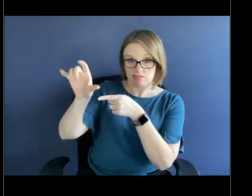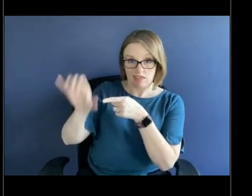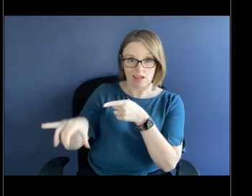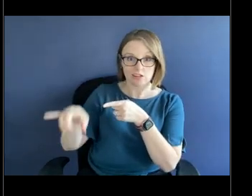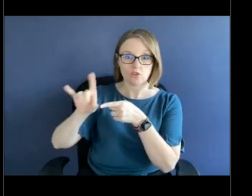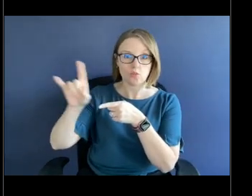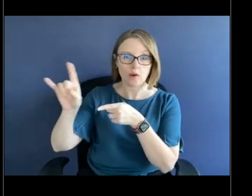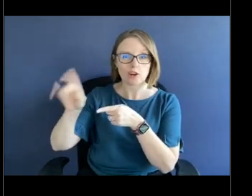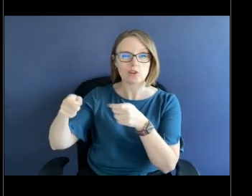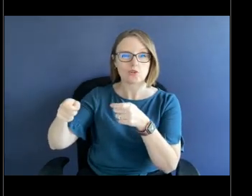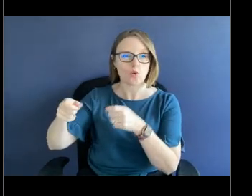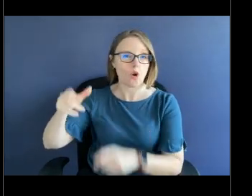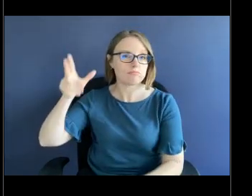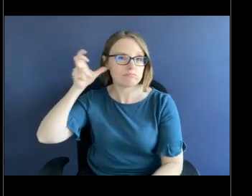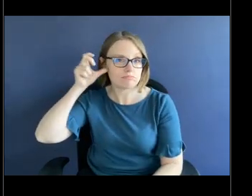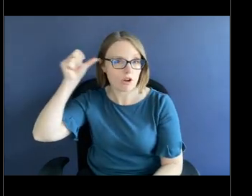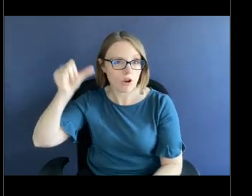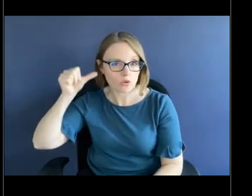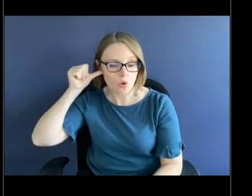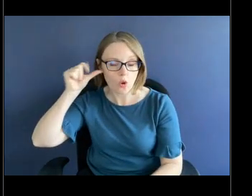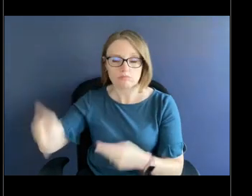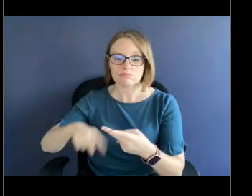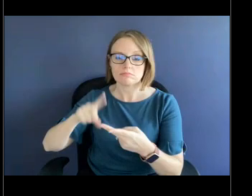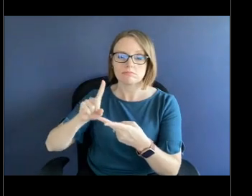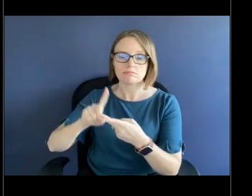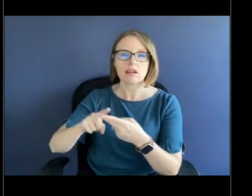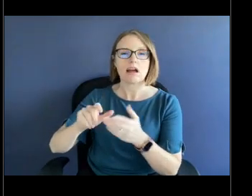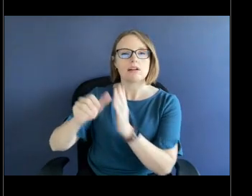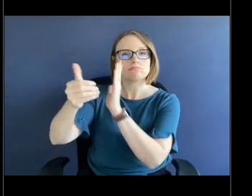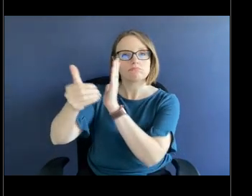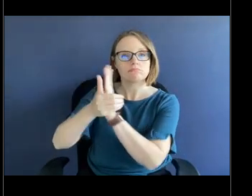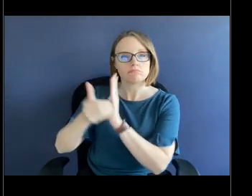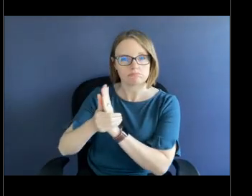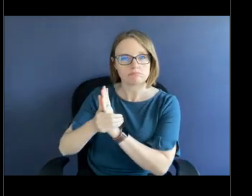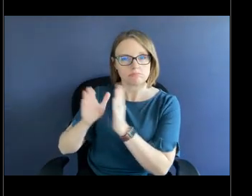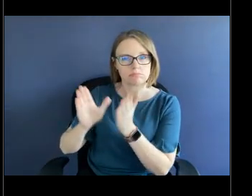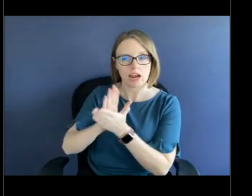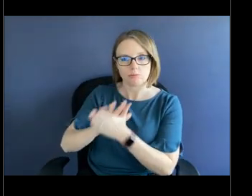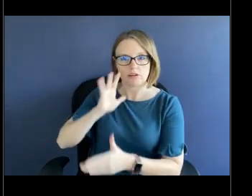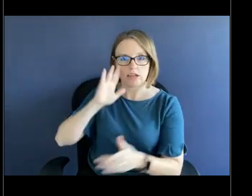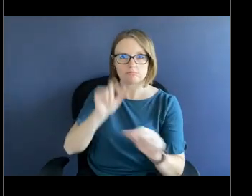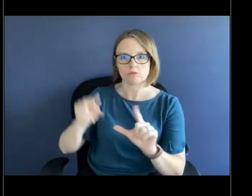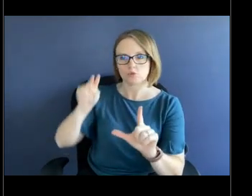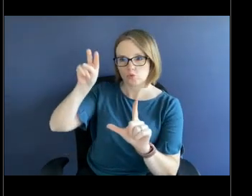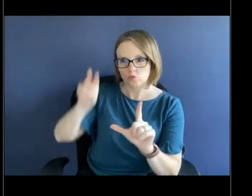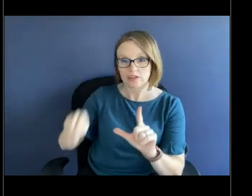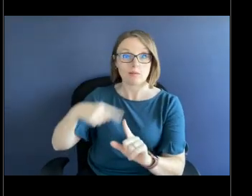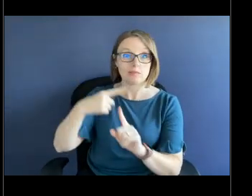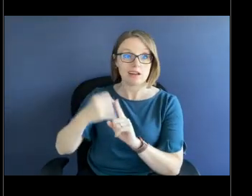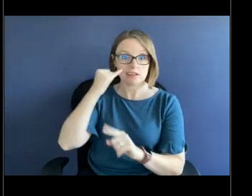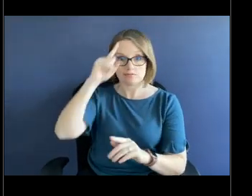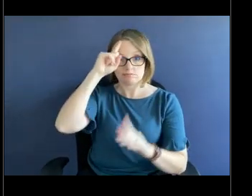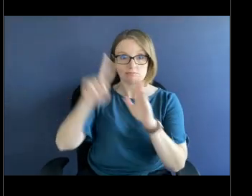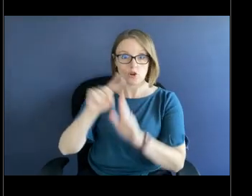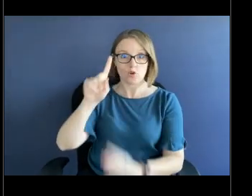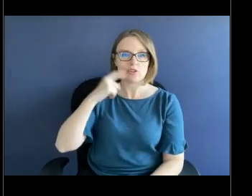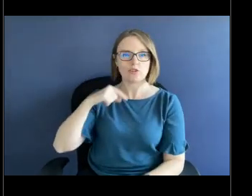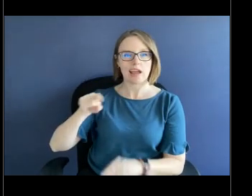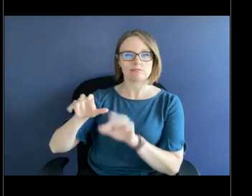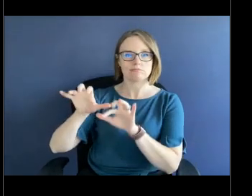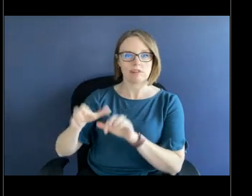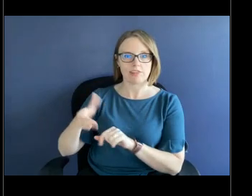your audio, review any attached handouts, and ask any questions. Today we have